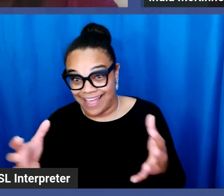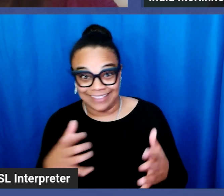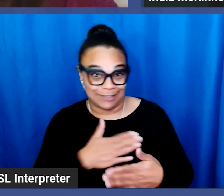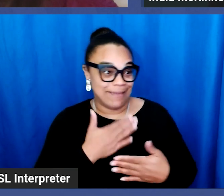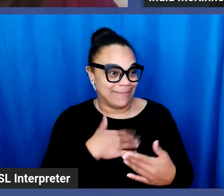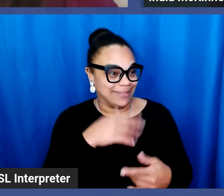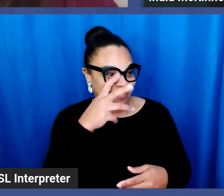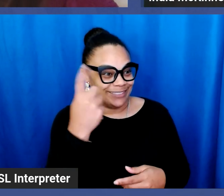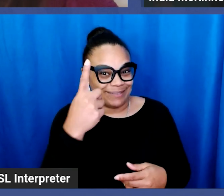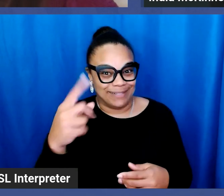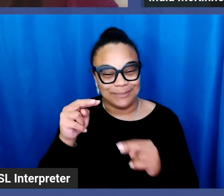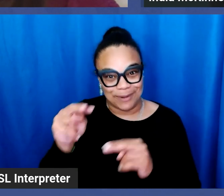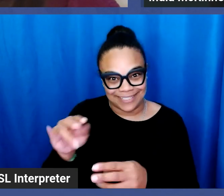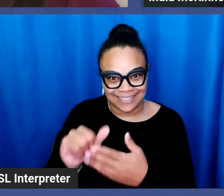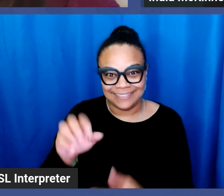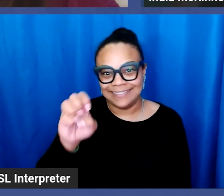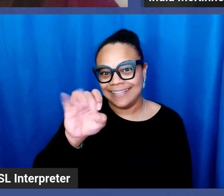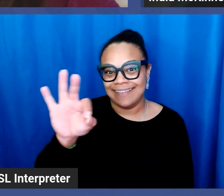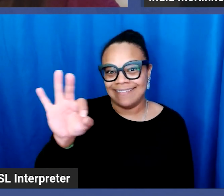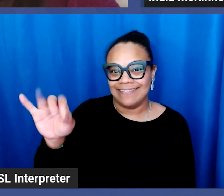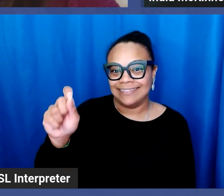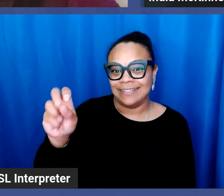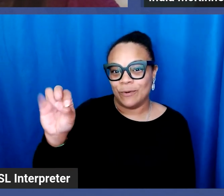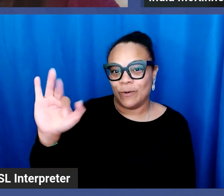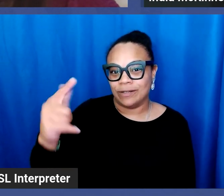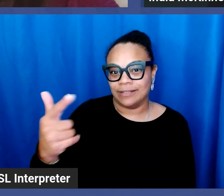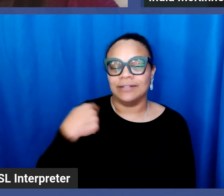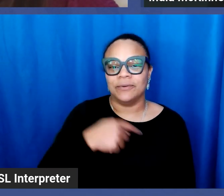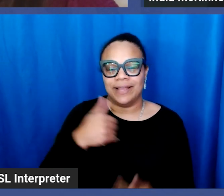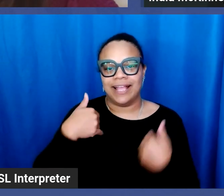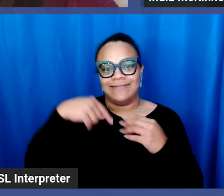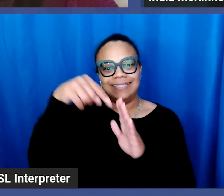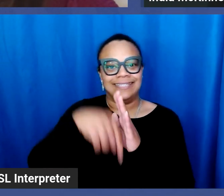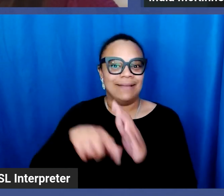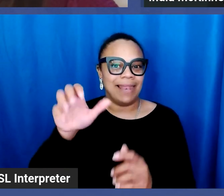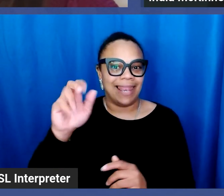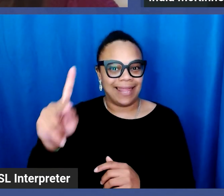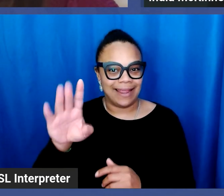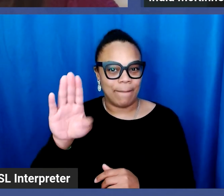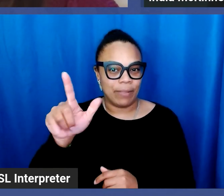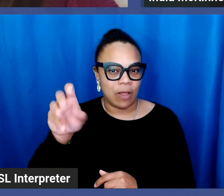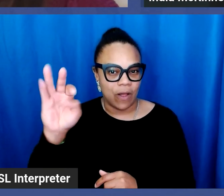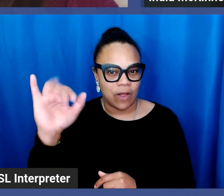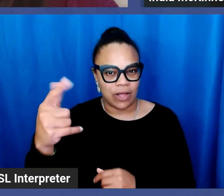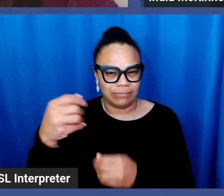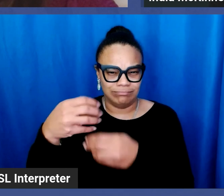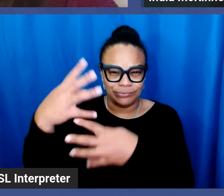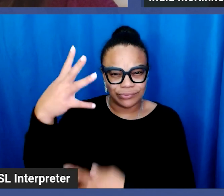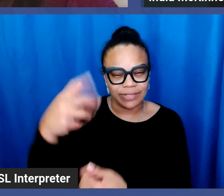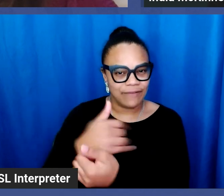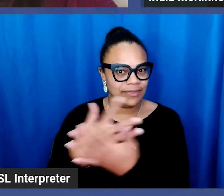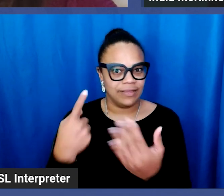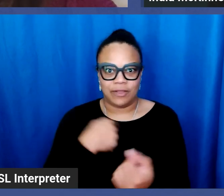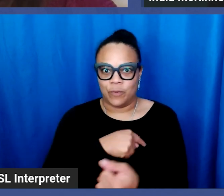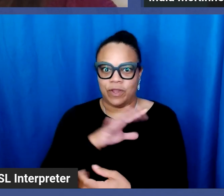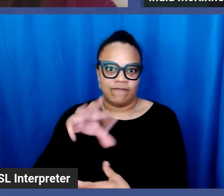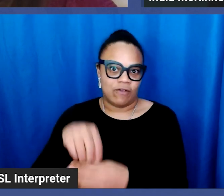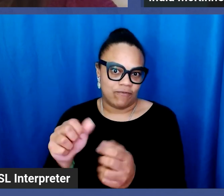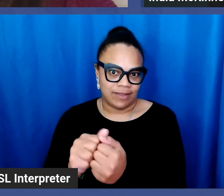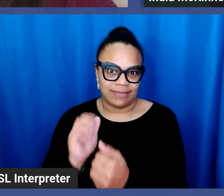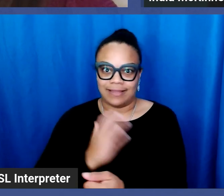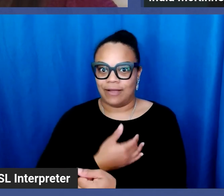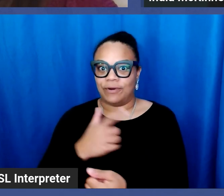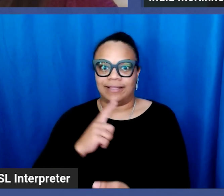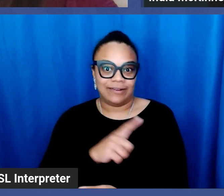it. So EFF.org, we have our Deep Links blog, is everything that we are working on. Our litigation cases are